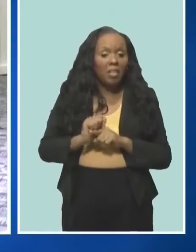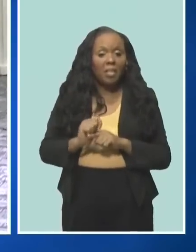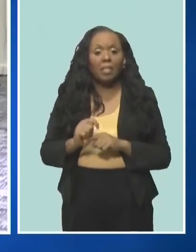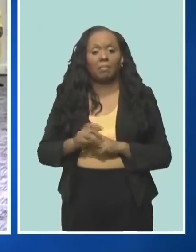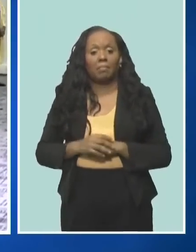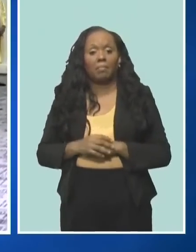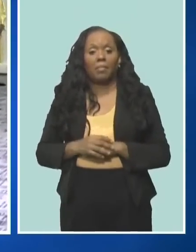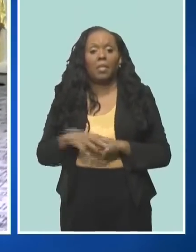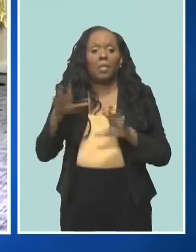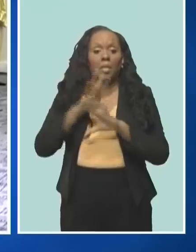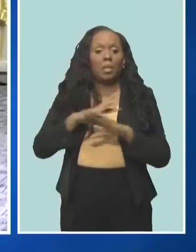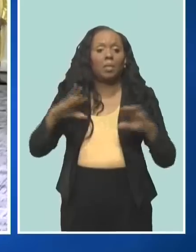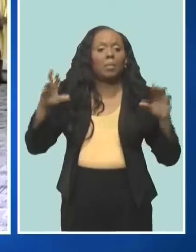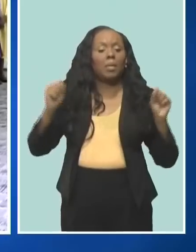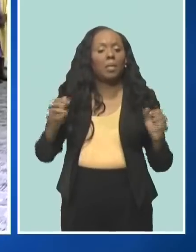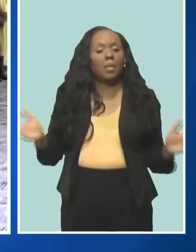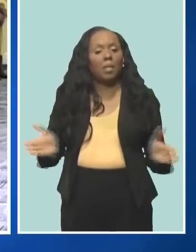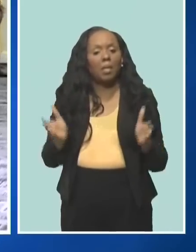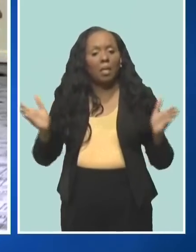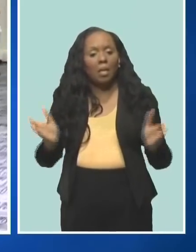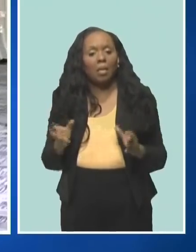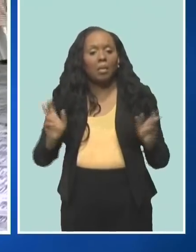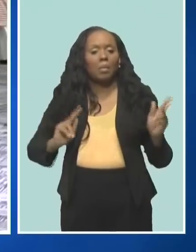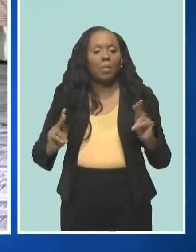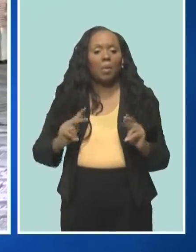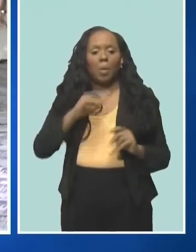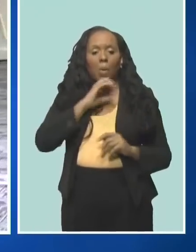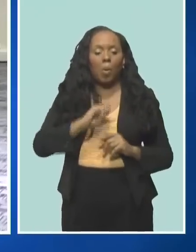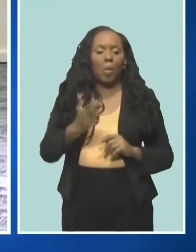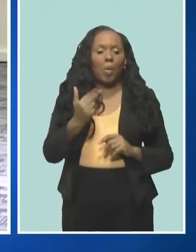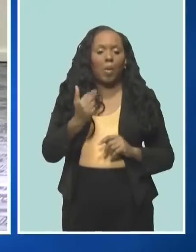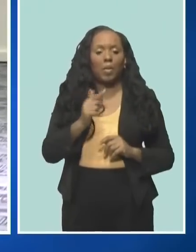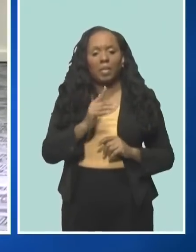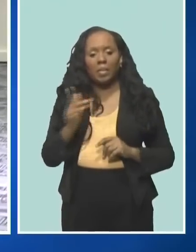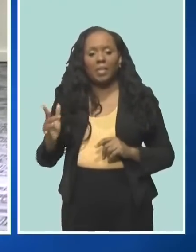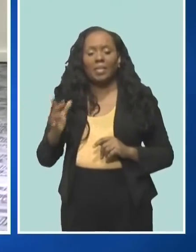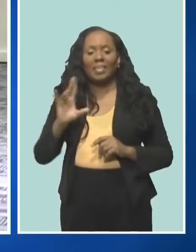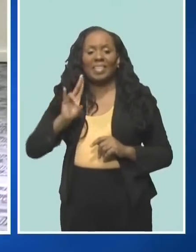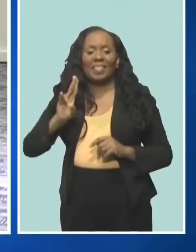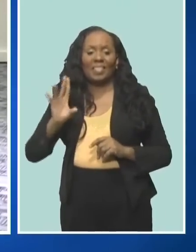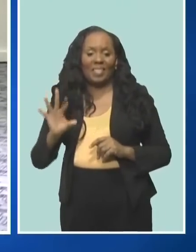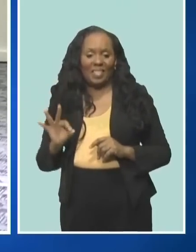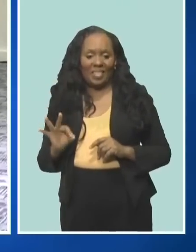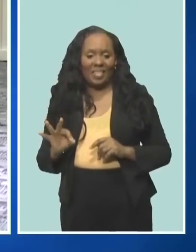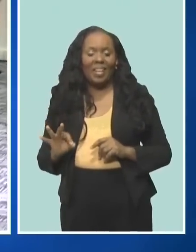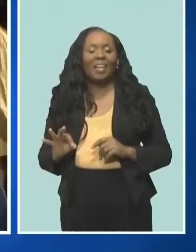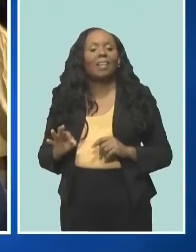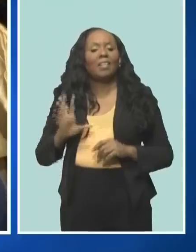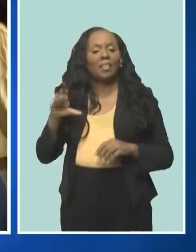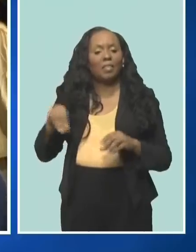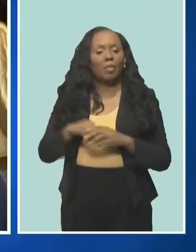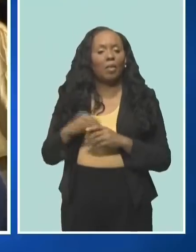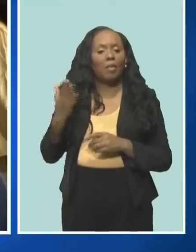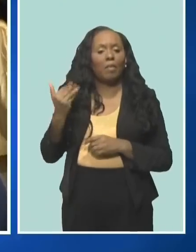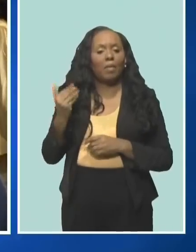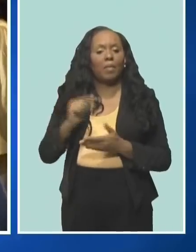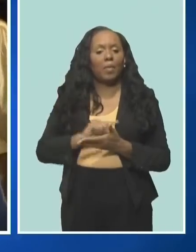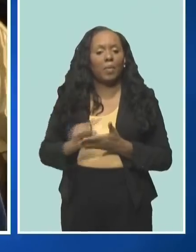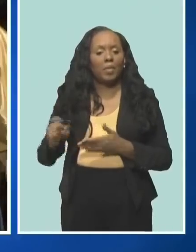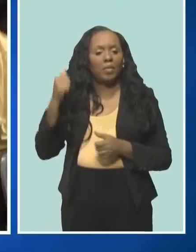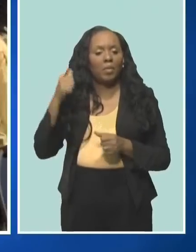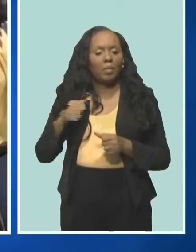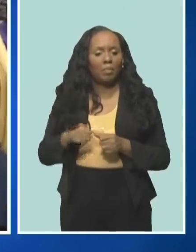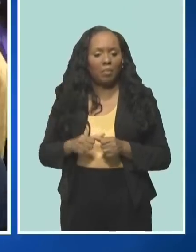President Andrea Harris is urging the graduates from age 13 to 79 who completed that 15-week journey to remember they